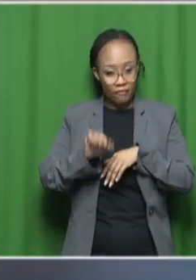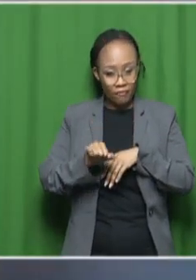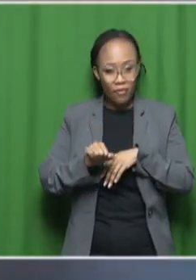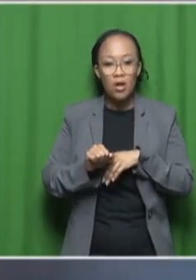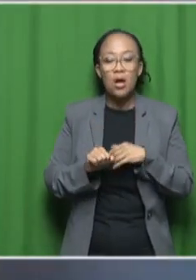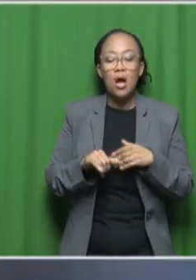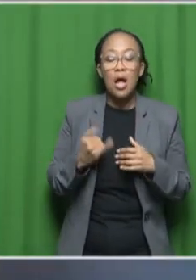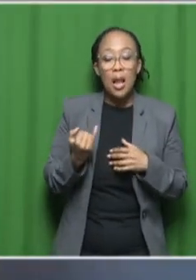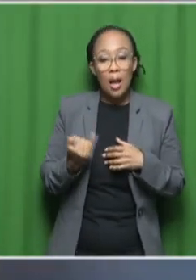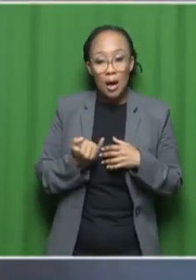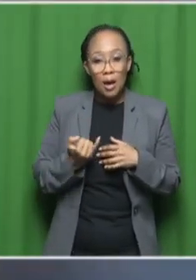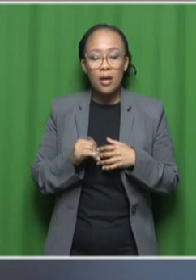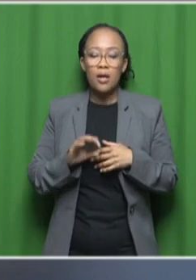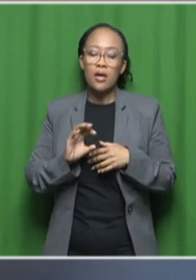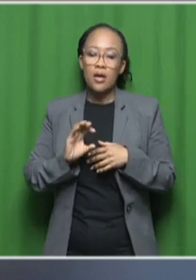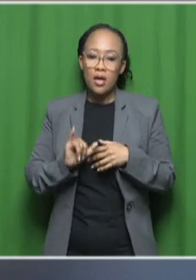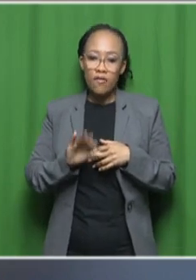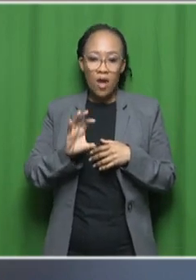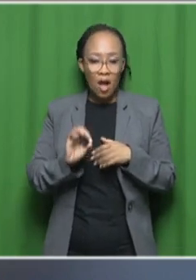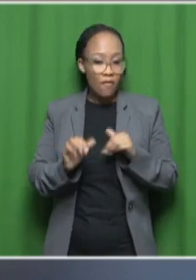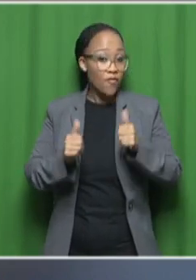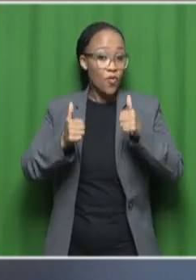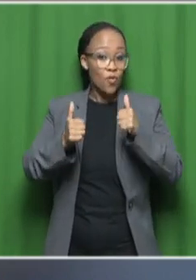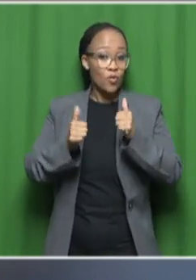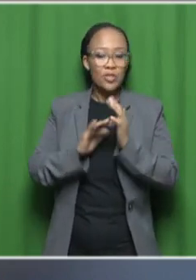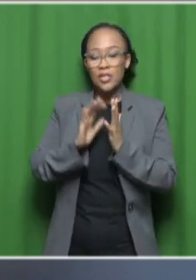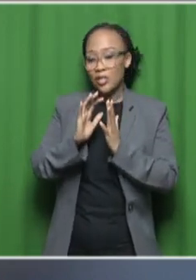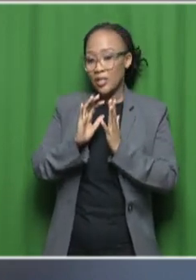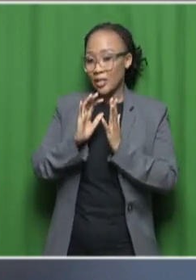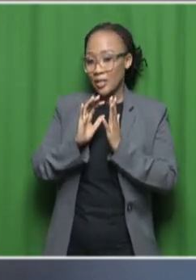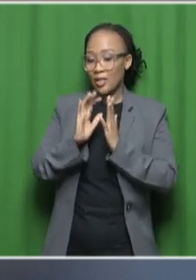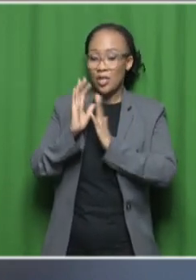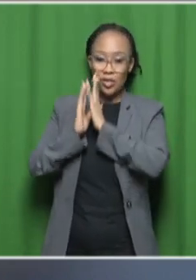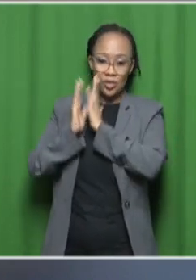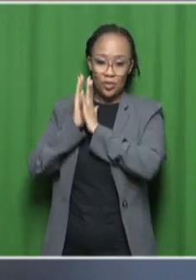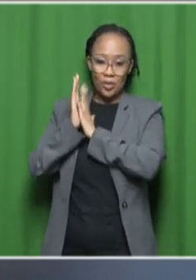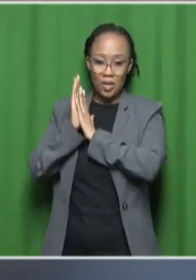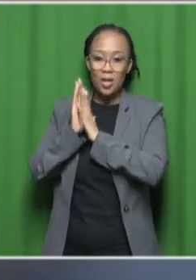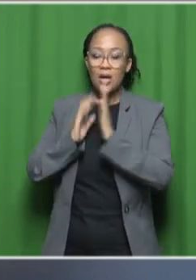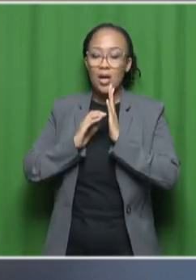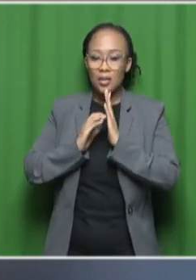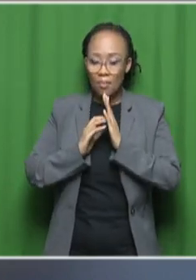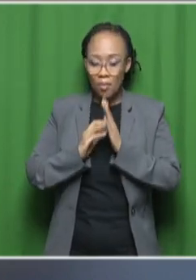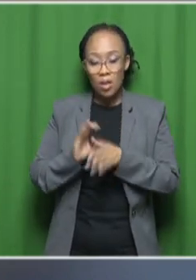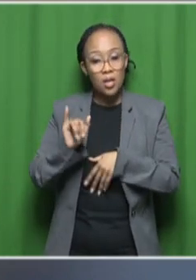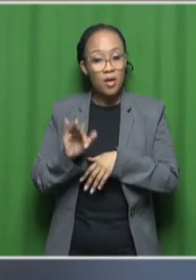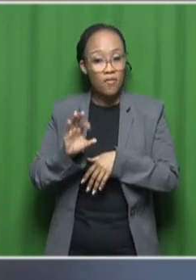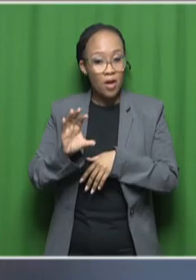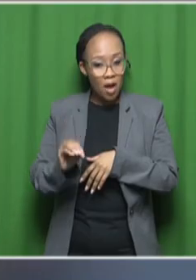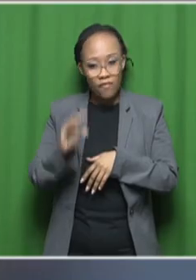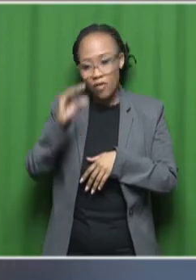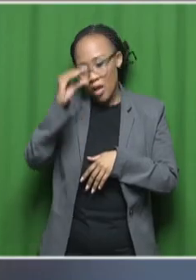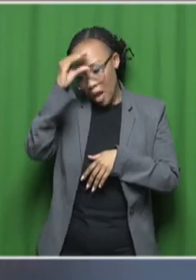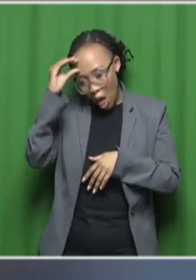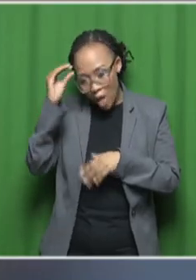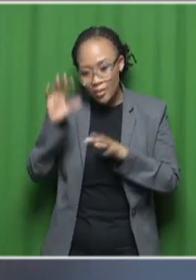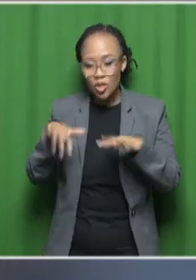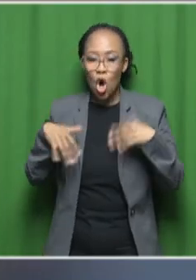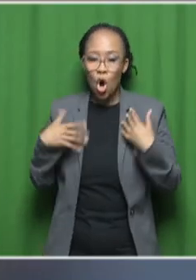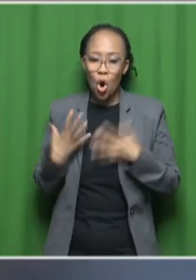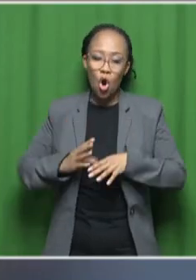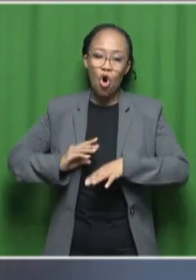good history from a patient, for example, if a patient presents to a doctor's practice or a nurse's practice and they